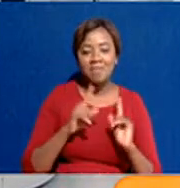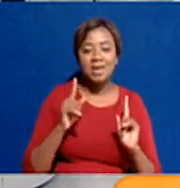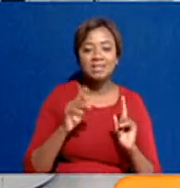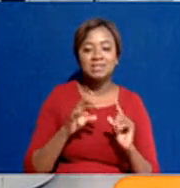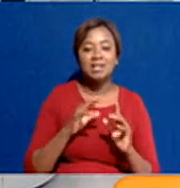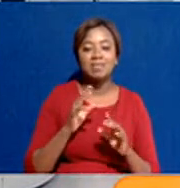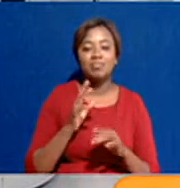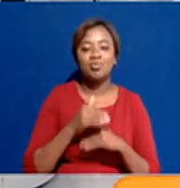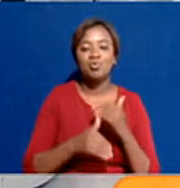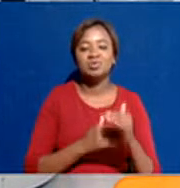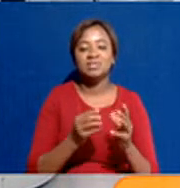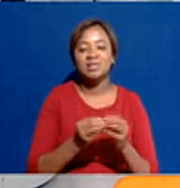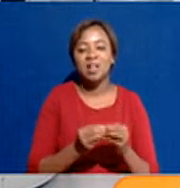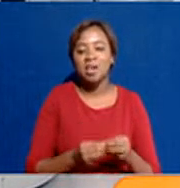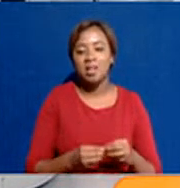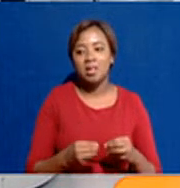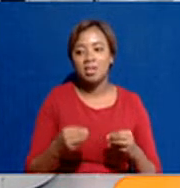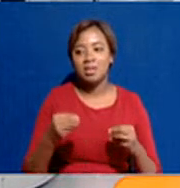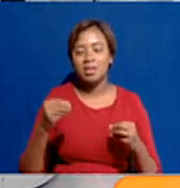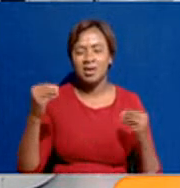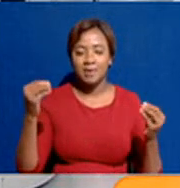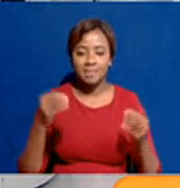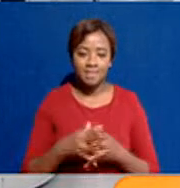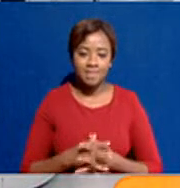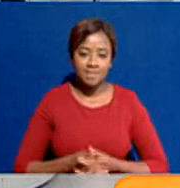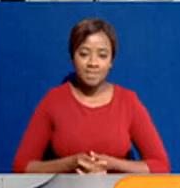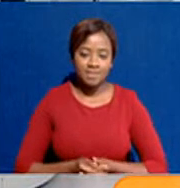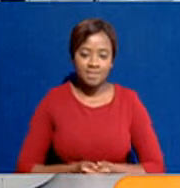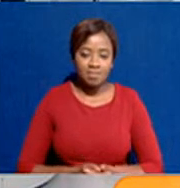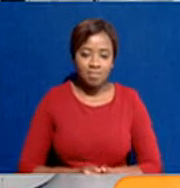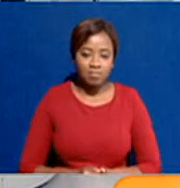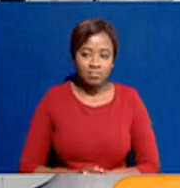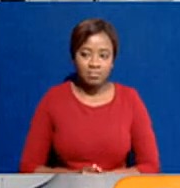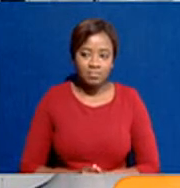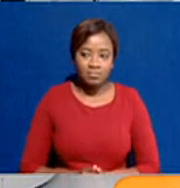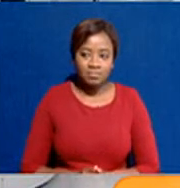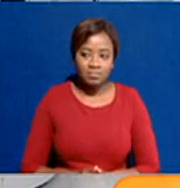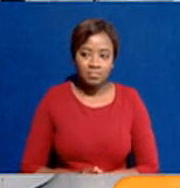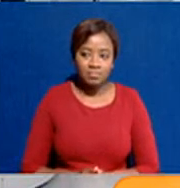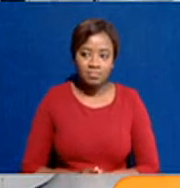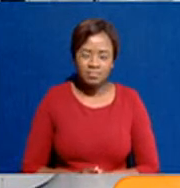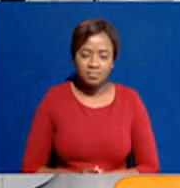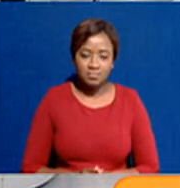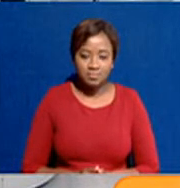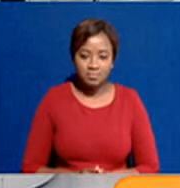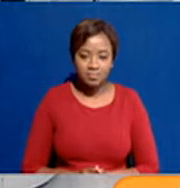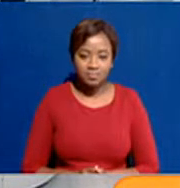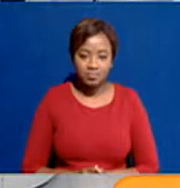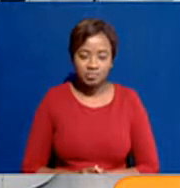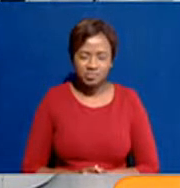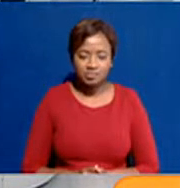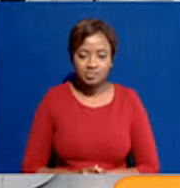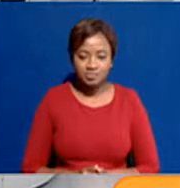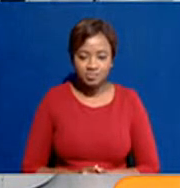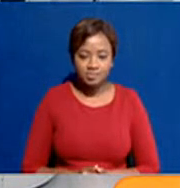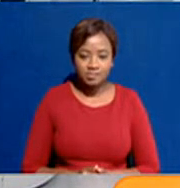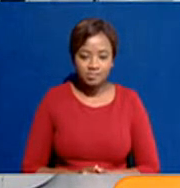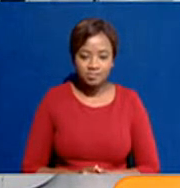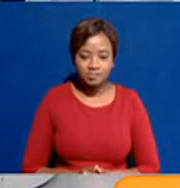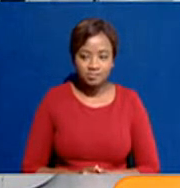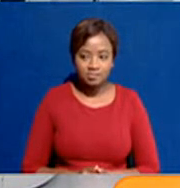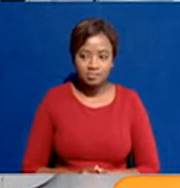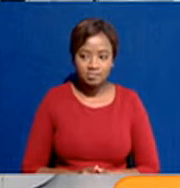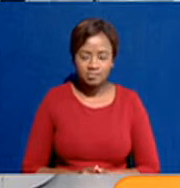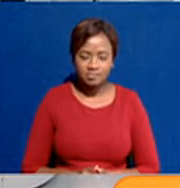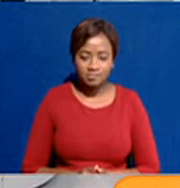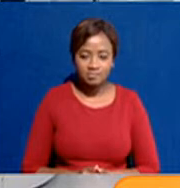that selects the members of the electoral management body, and we are talking about the selection of the selectors,